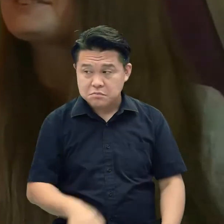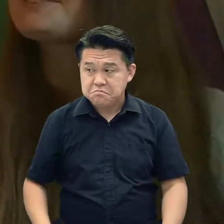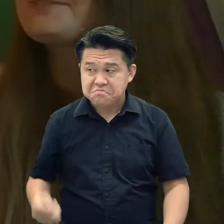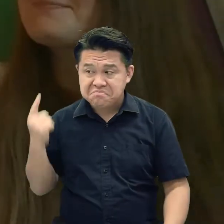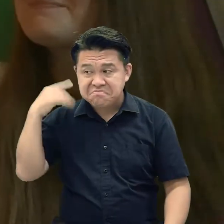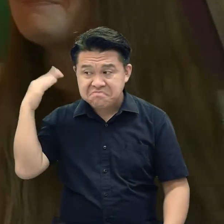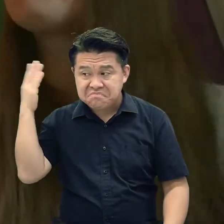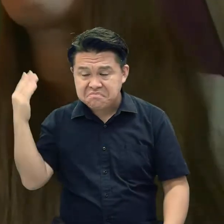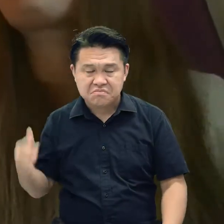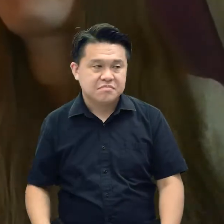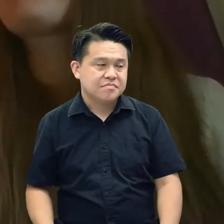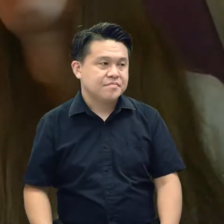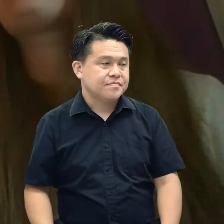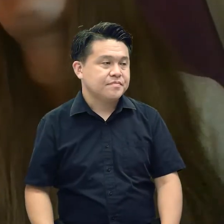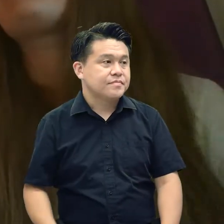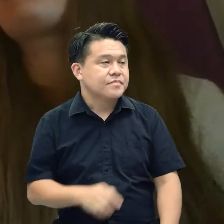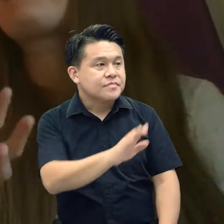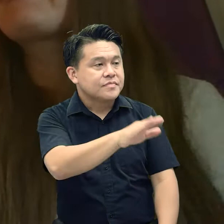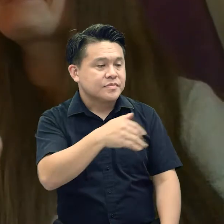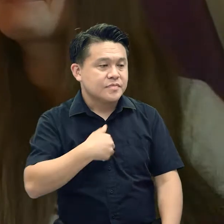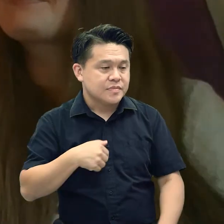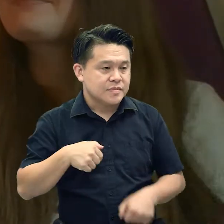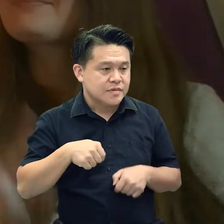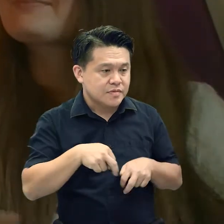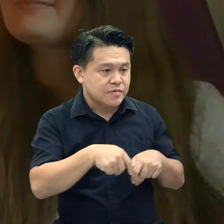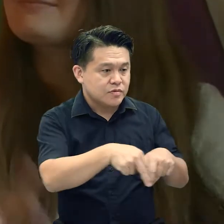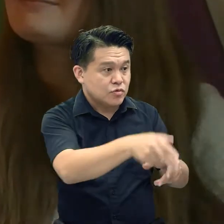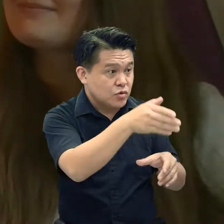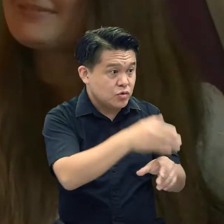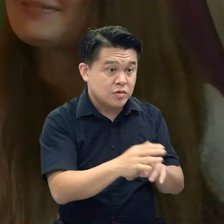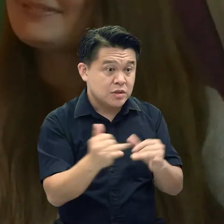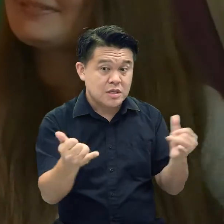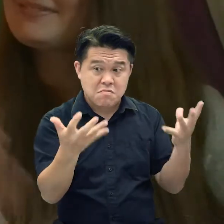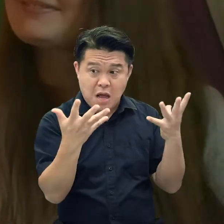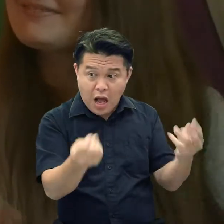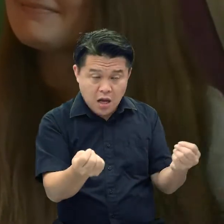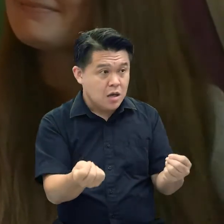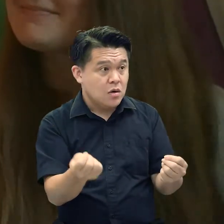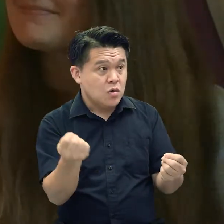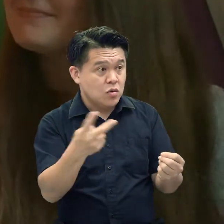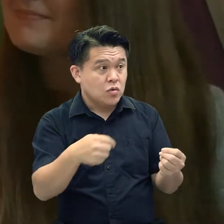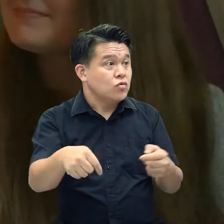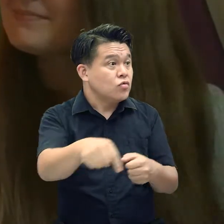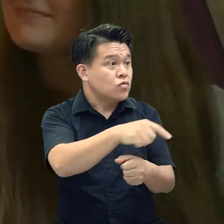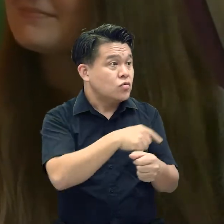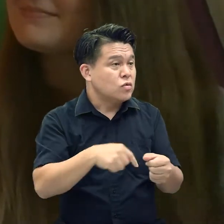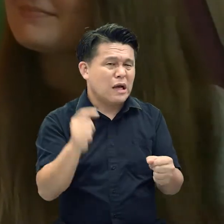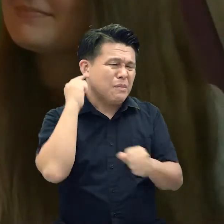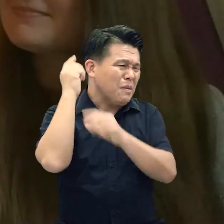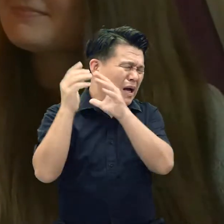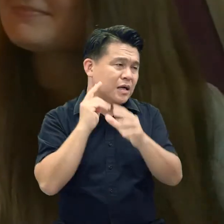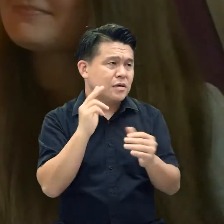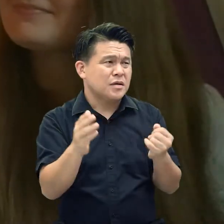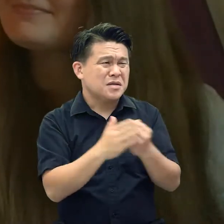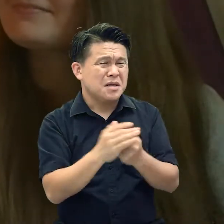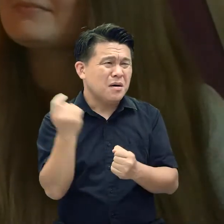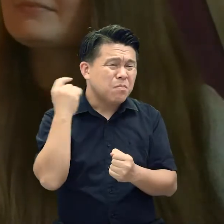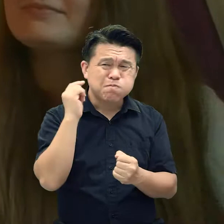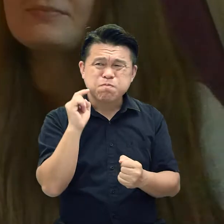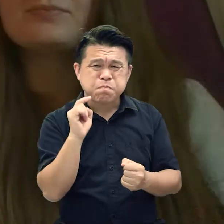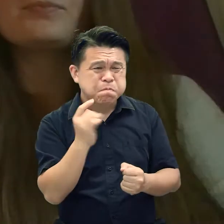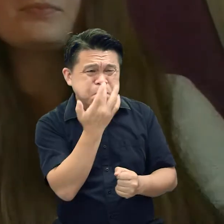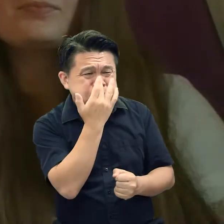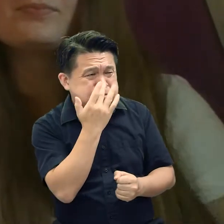like walking around, and it was kind of like really crowded and so loud with surroundings, so it was quite really hard